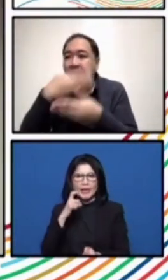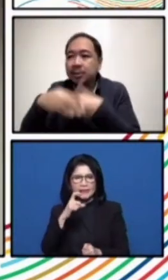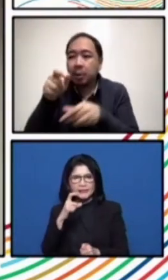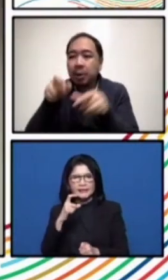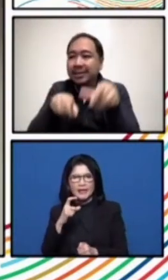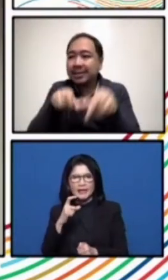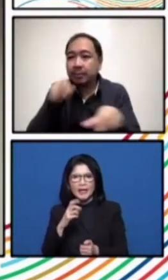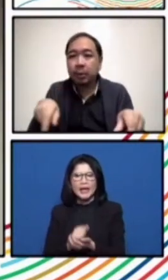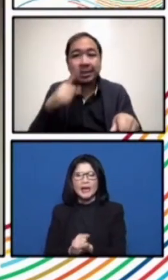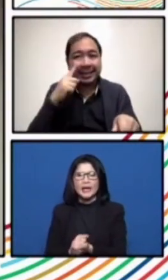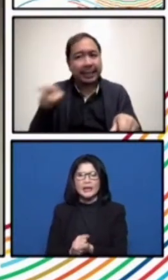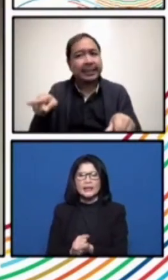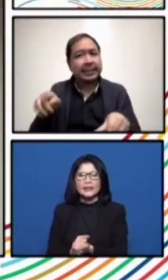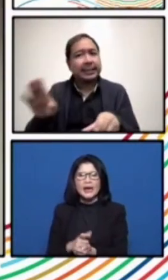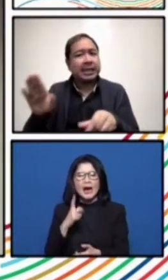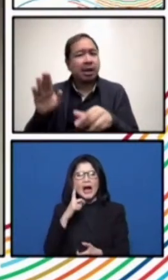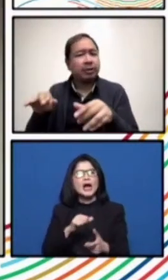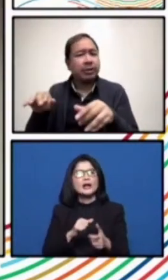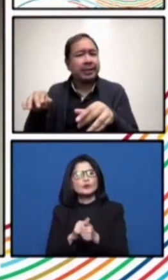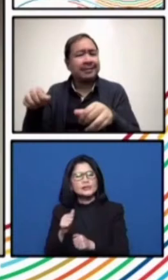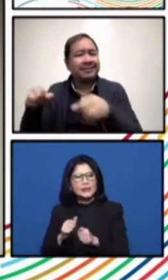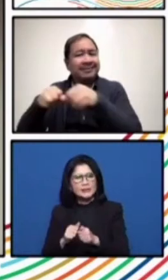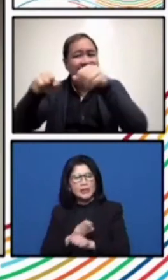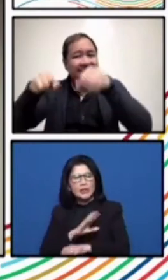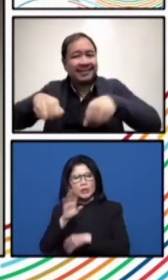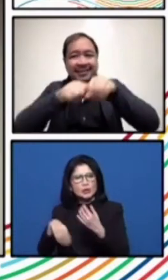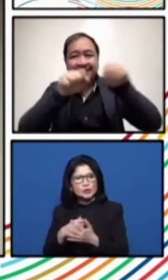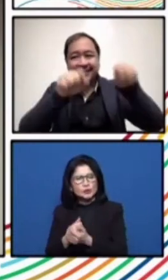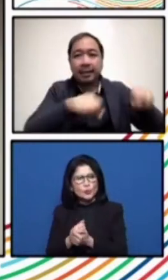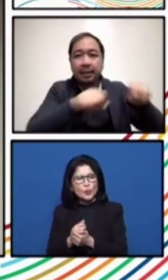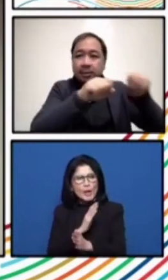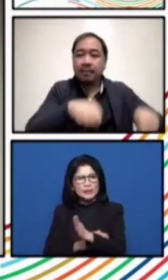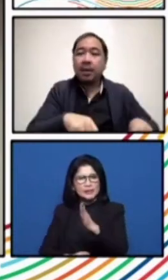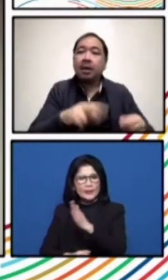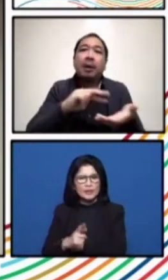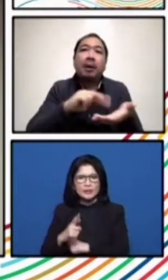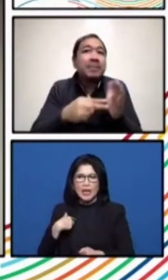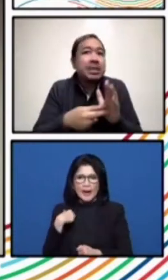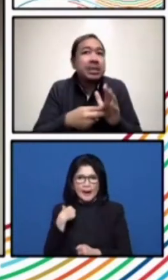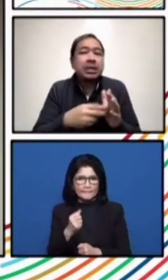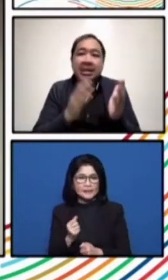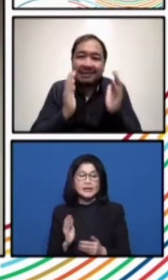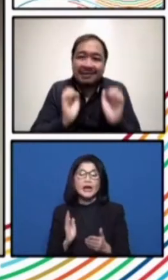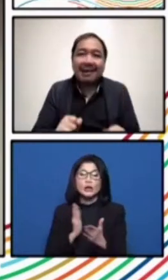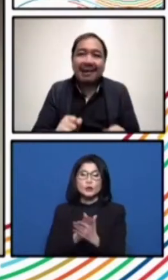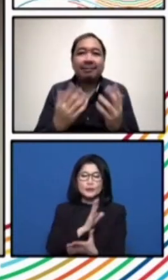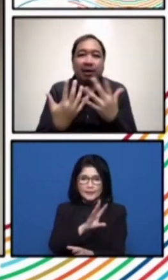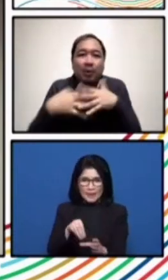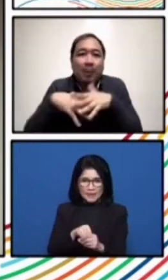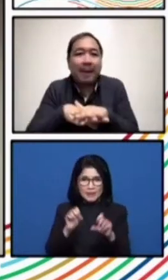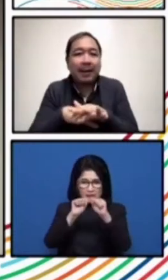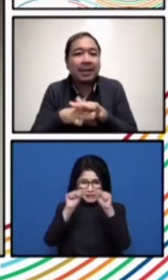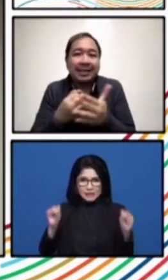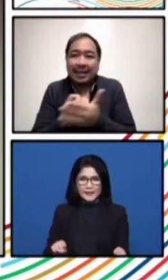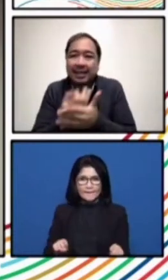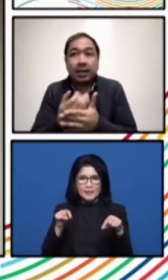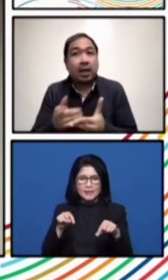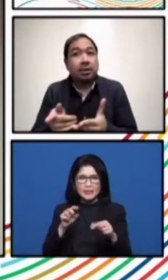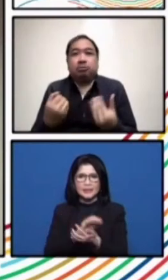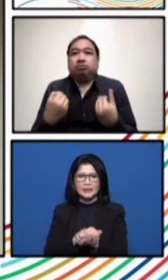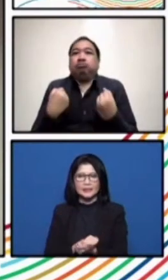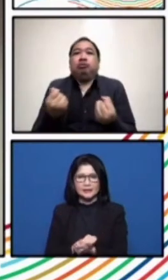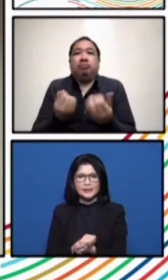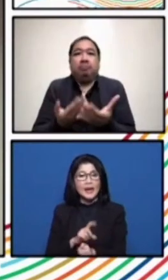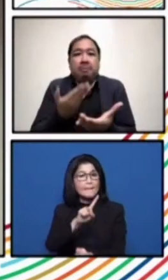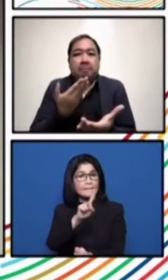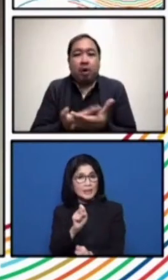all of these systems and that means having a core set of questions that are the same in all of these systems so that we